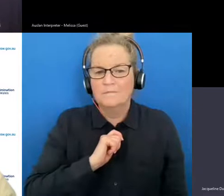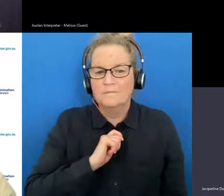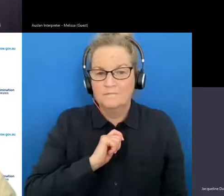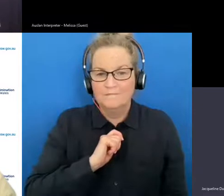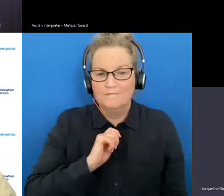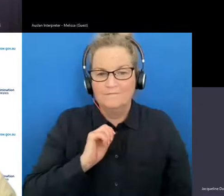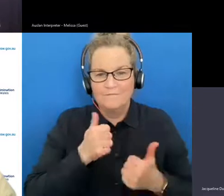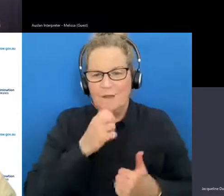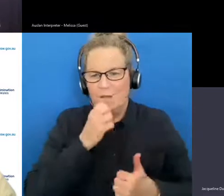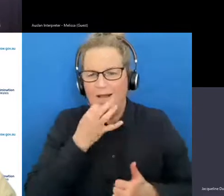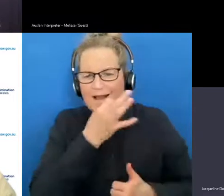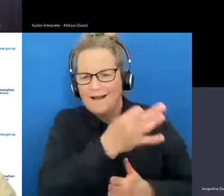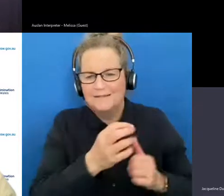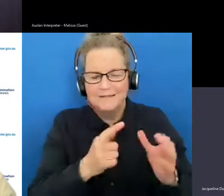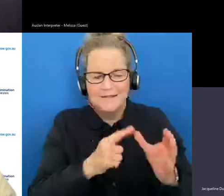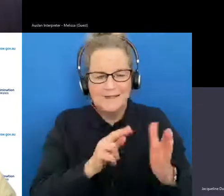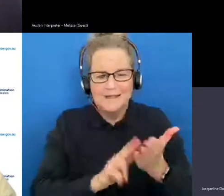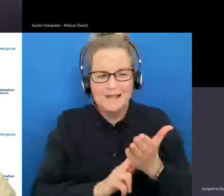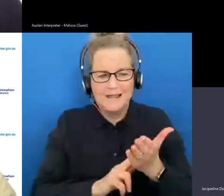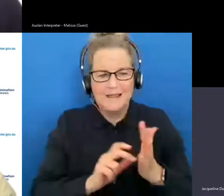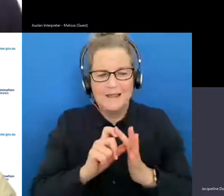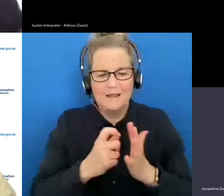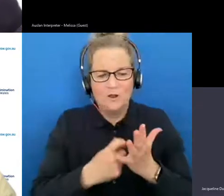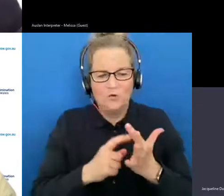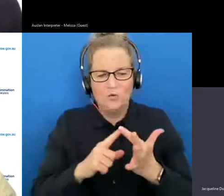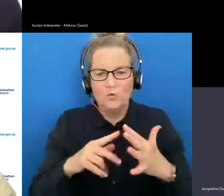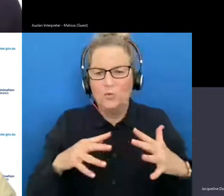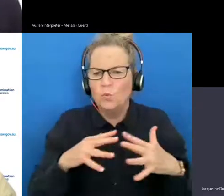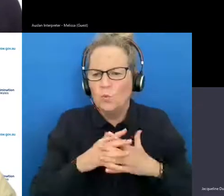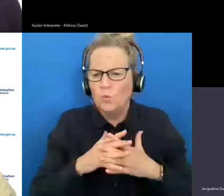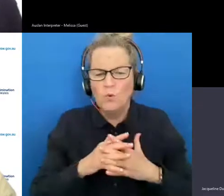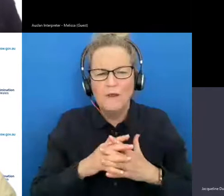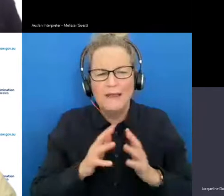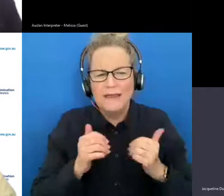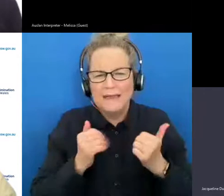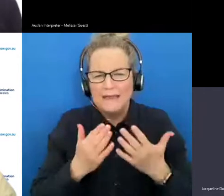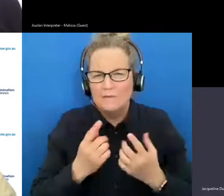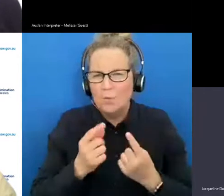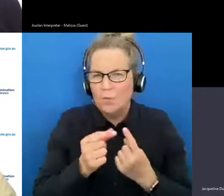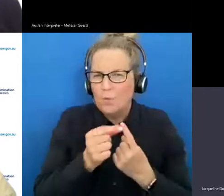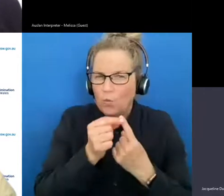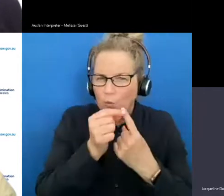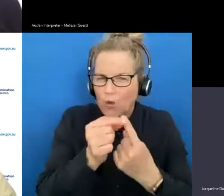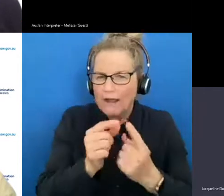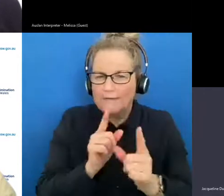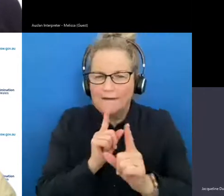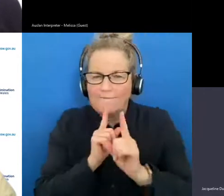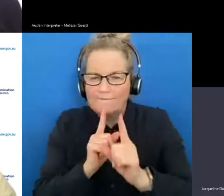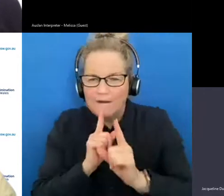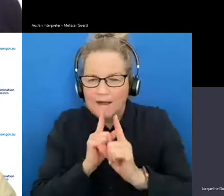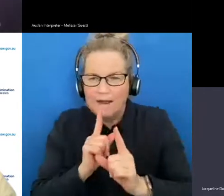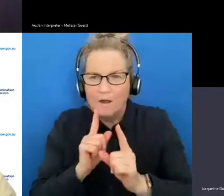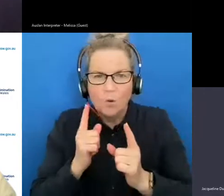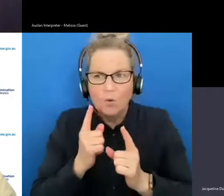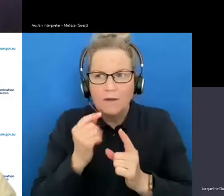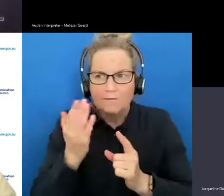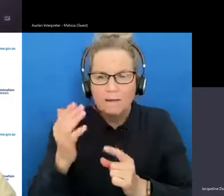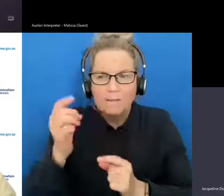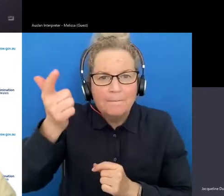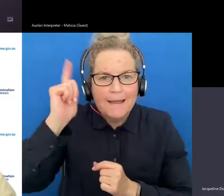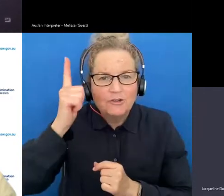Andrew, what is your one piece of advice to managers who are thinking about workplace adjustments, but I'm